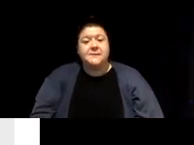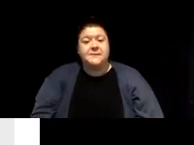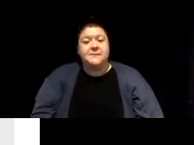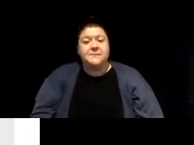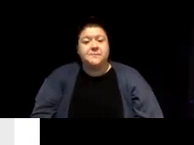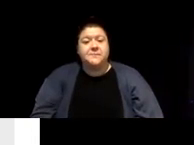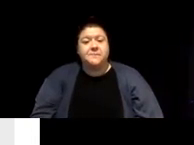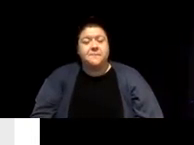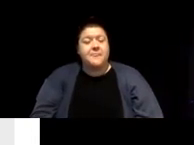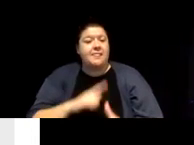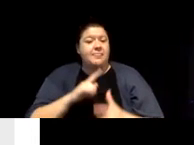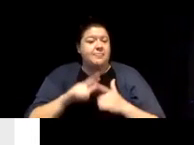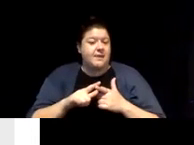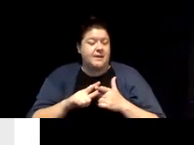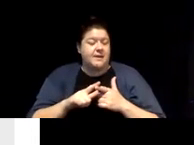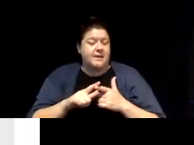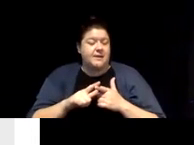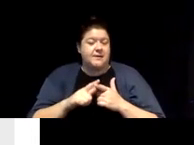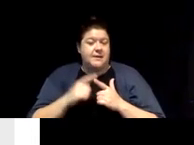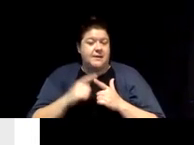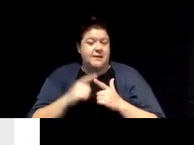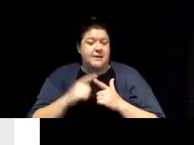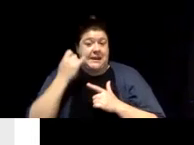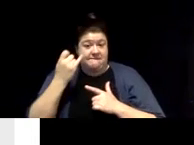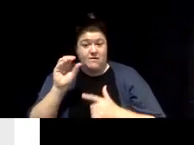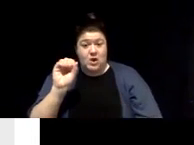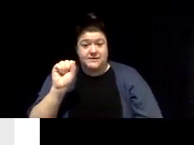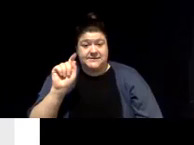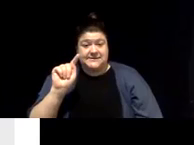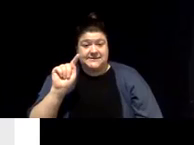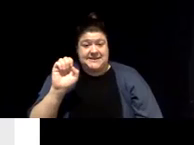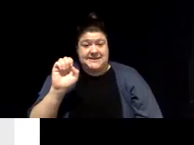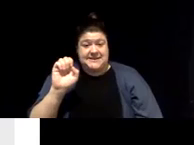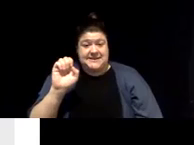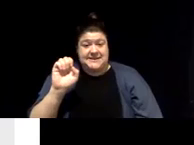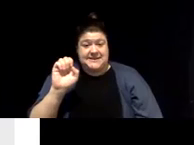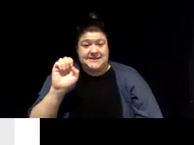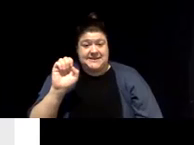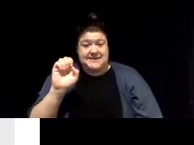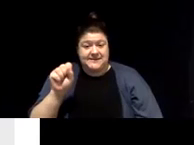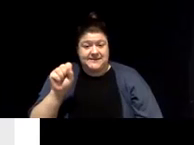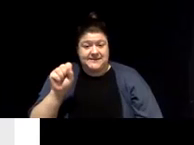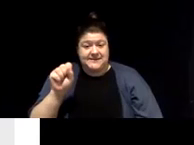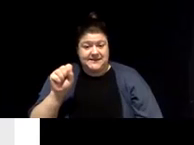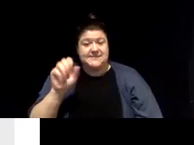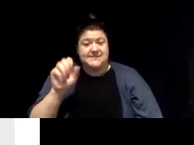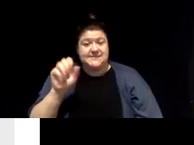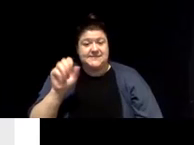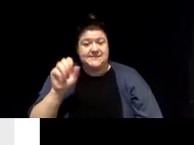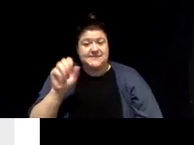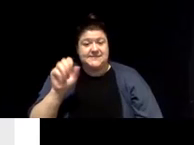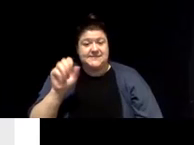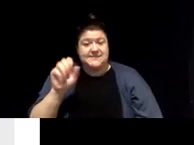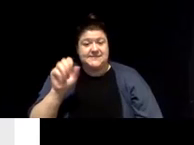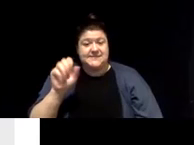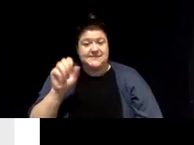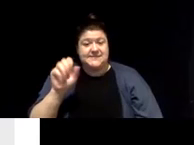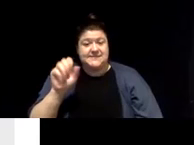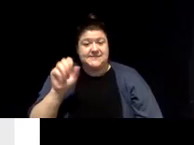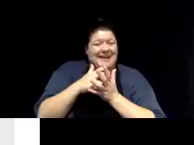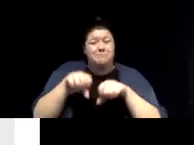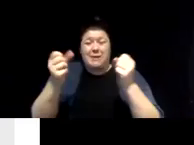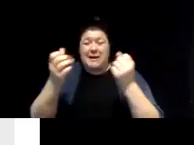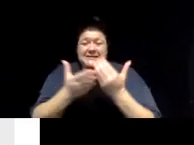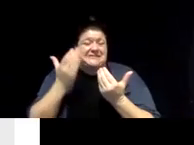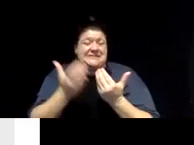then if you have osteoporosis, it causes your bones to get weak and brittle, and that includes the bones in your